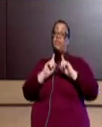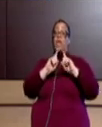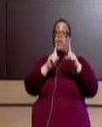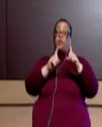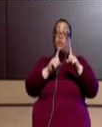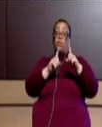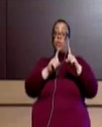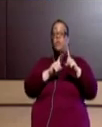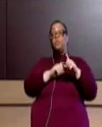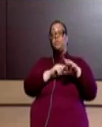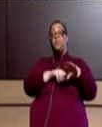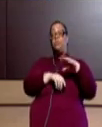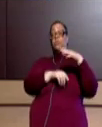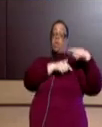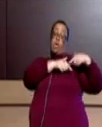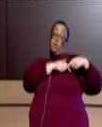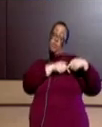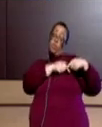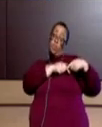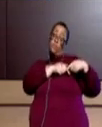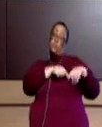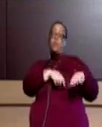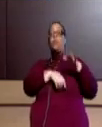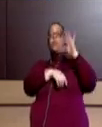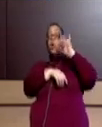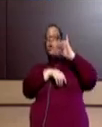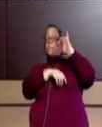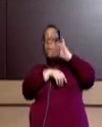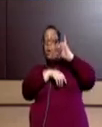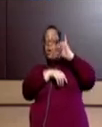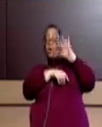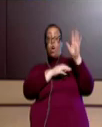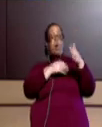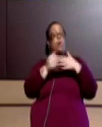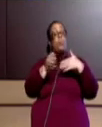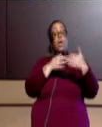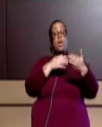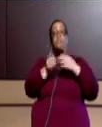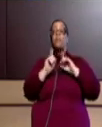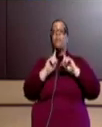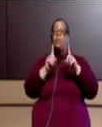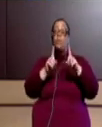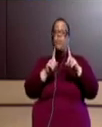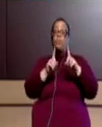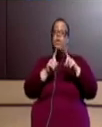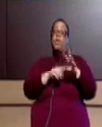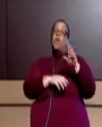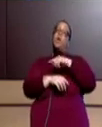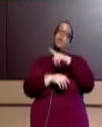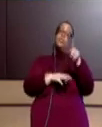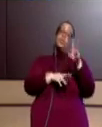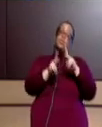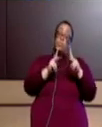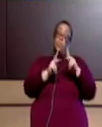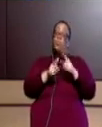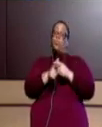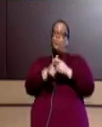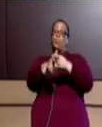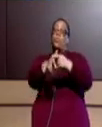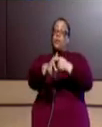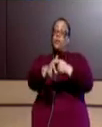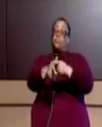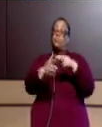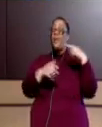chick, or run to the bar, or run wherever they was to church, right? The people who used to run